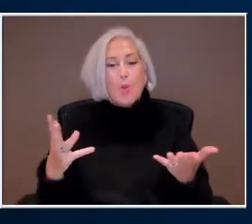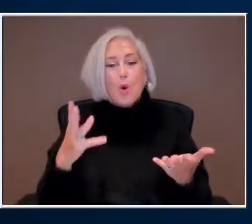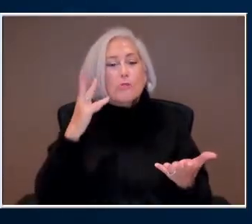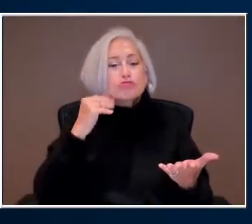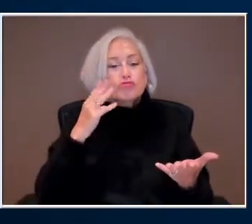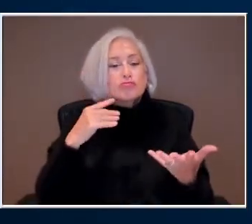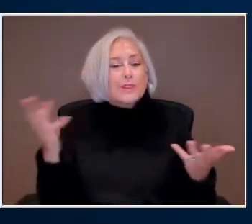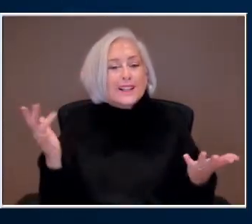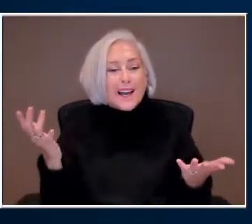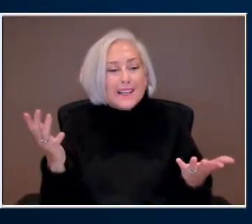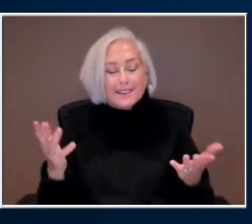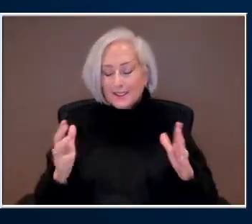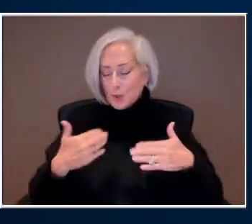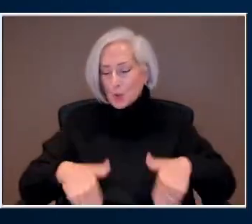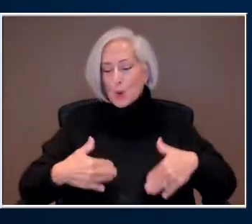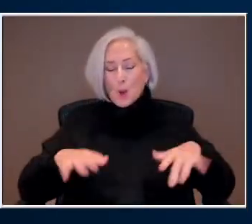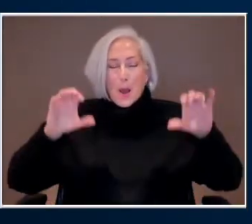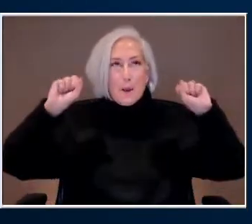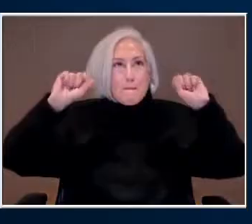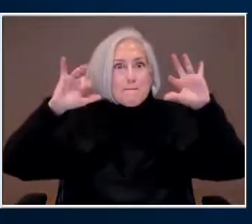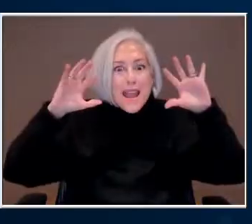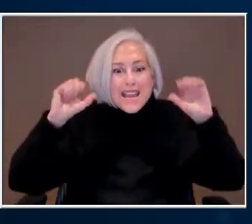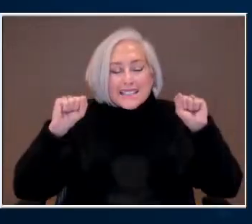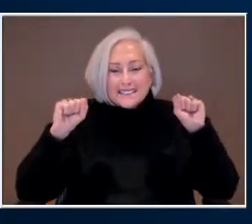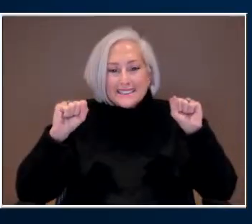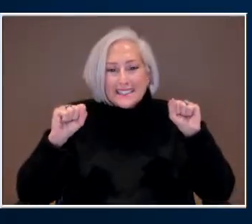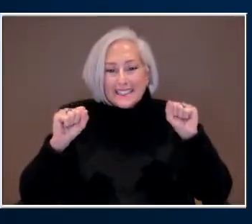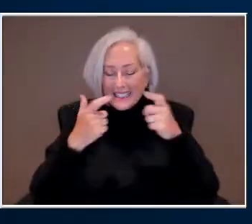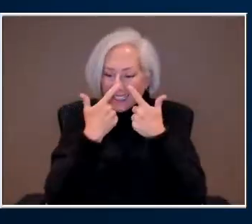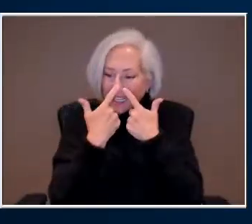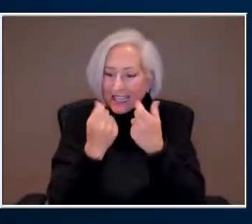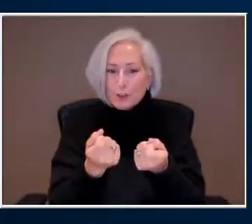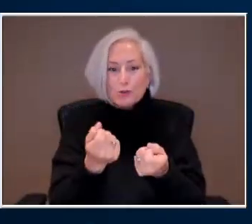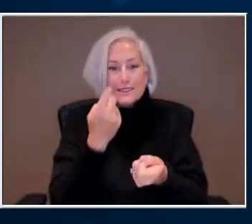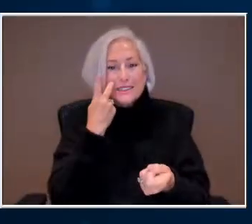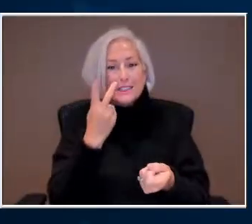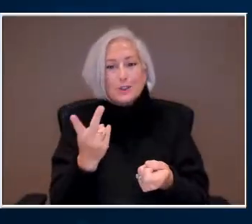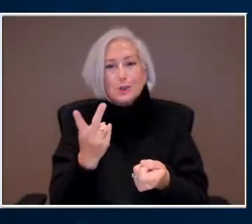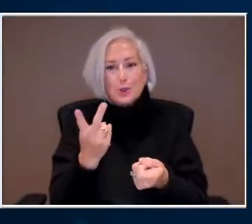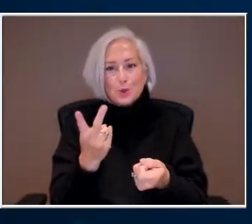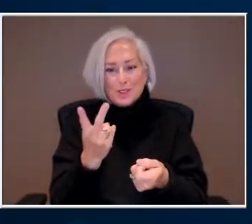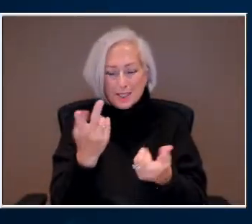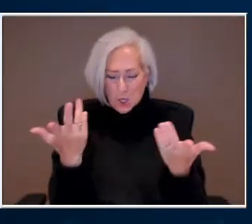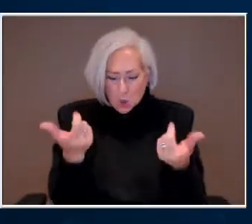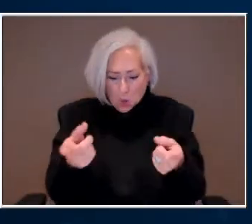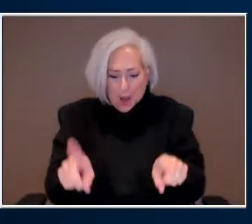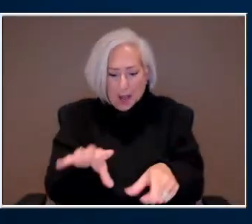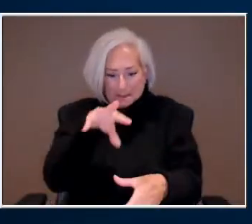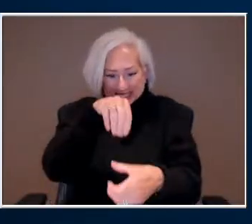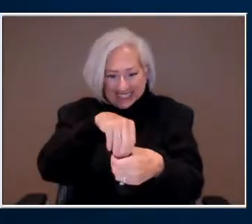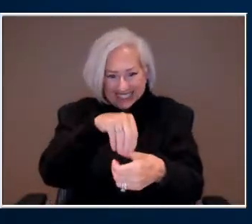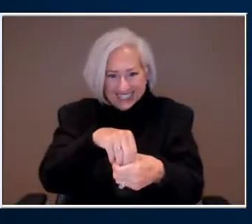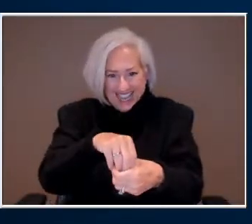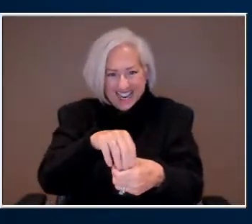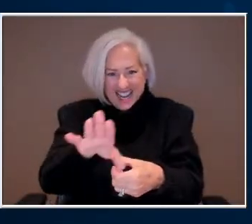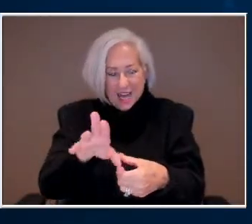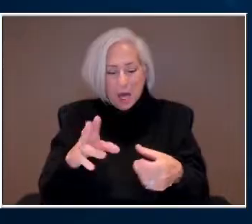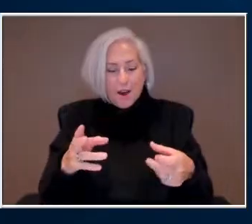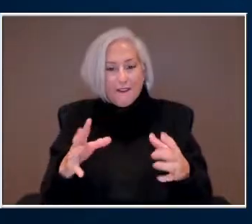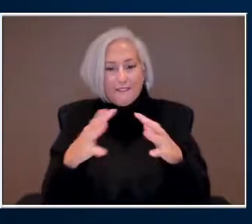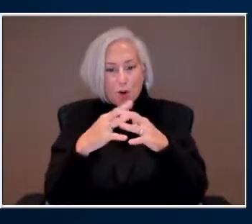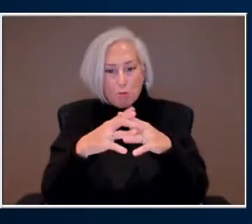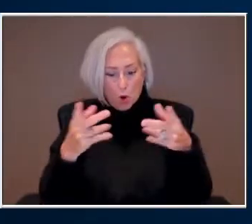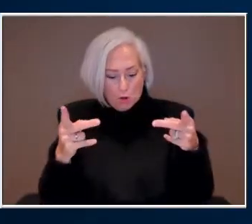it's interesting to get an inside look at some of the players' experiences that they have. And it